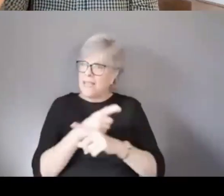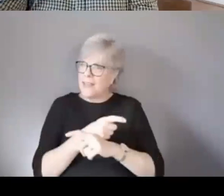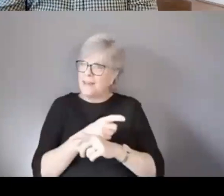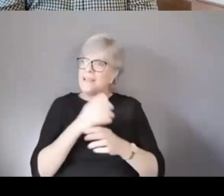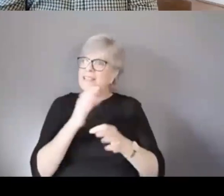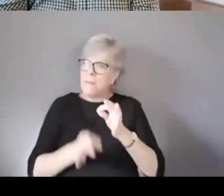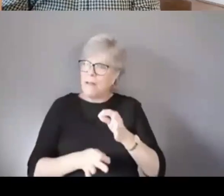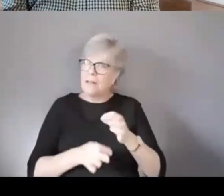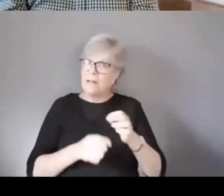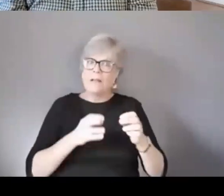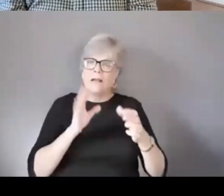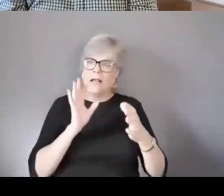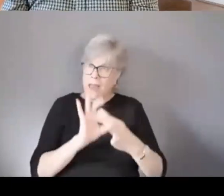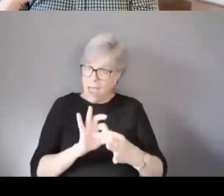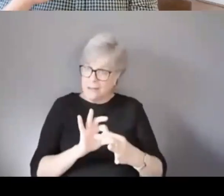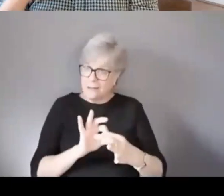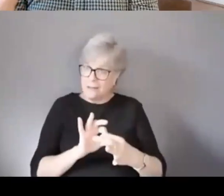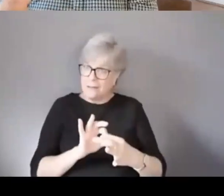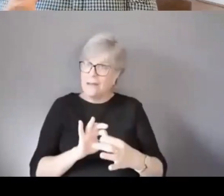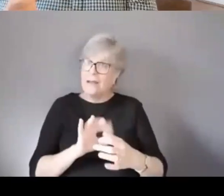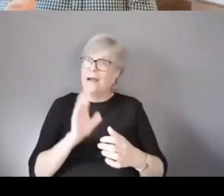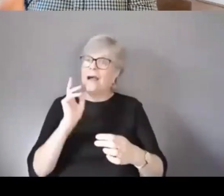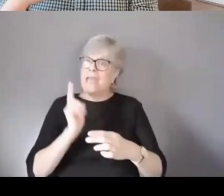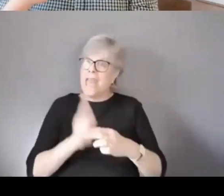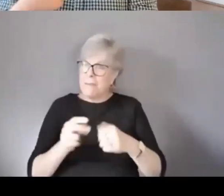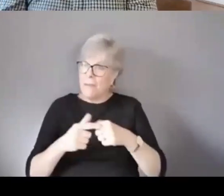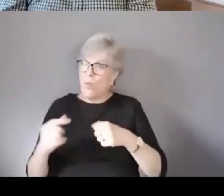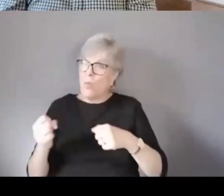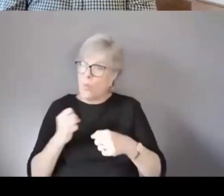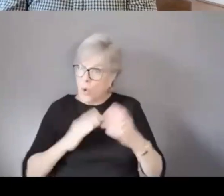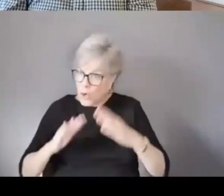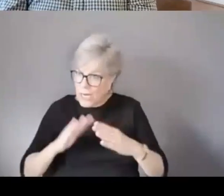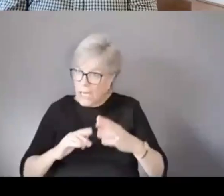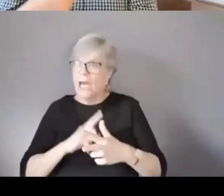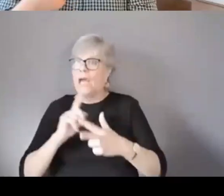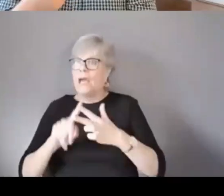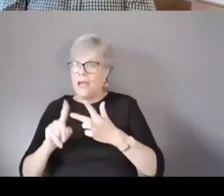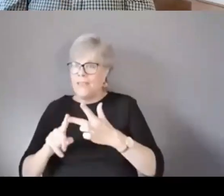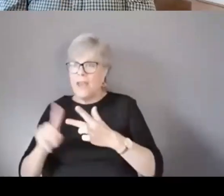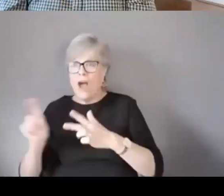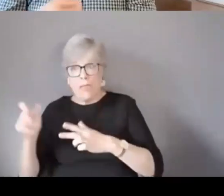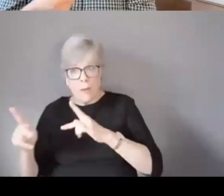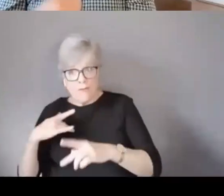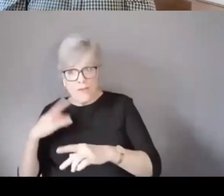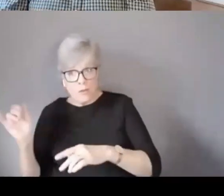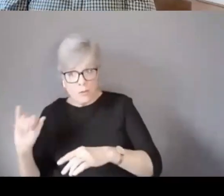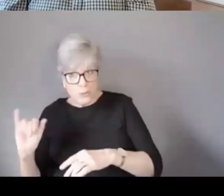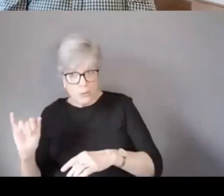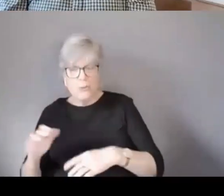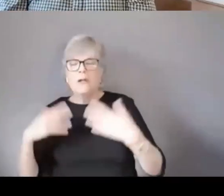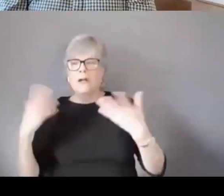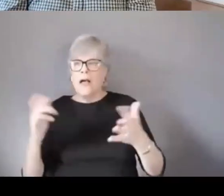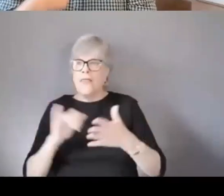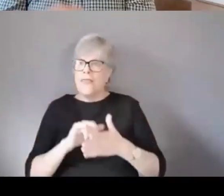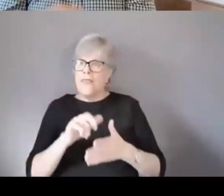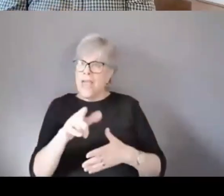to be able to connect with that person, to name how they're feeling or potentially feeling, and then to normalize that is a huge relief